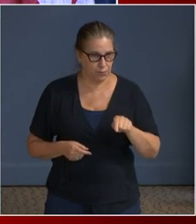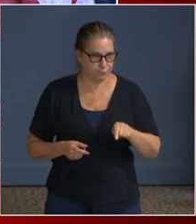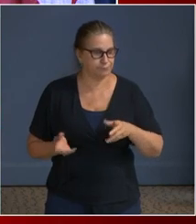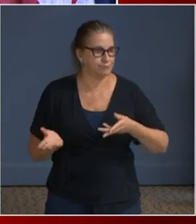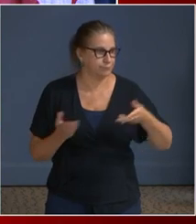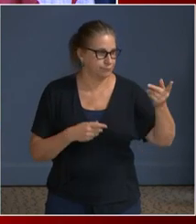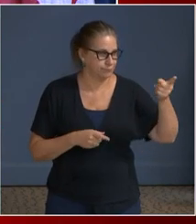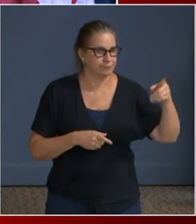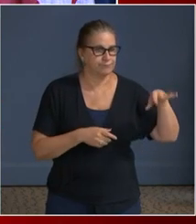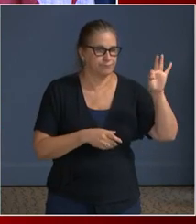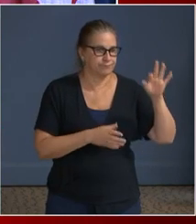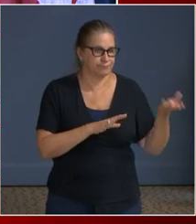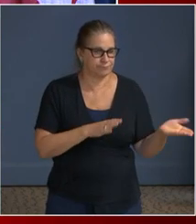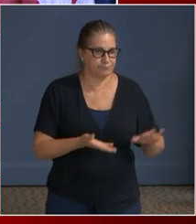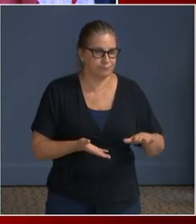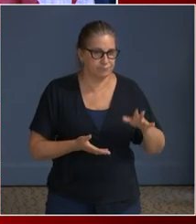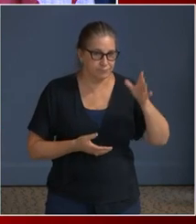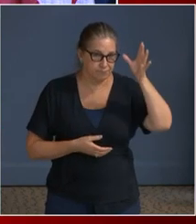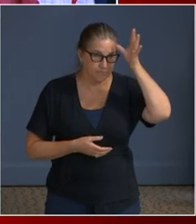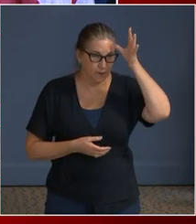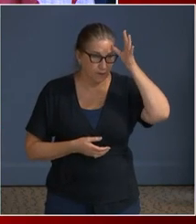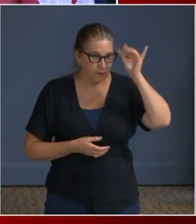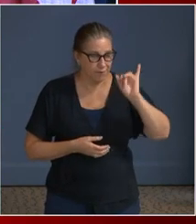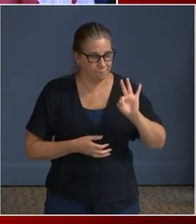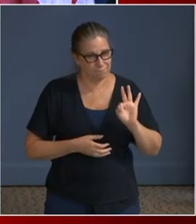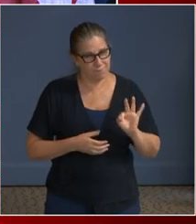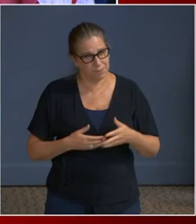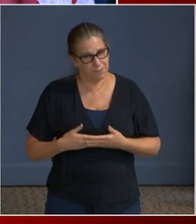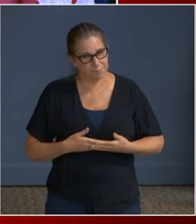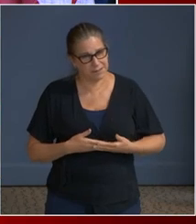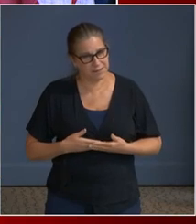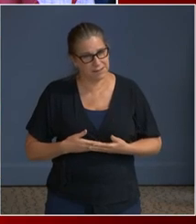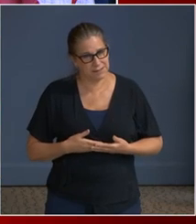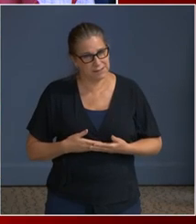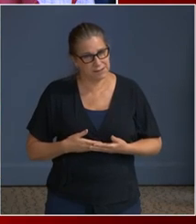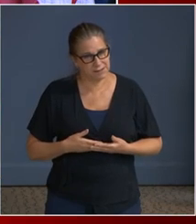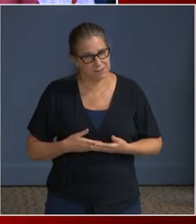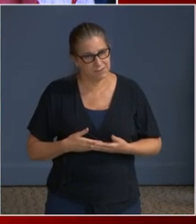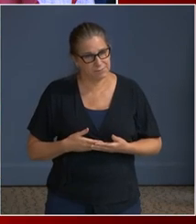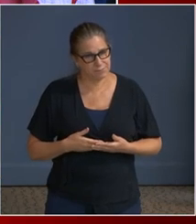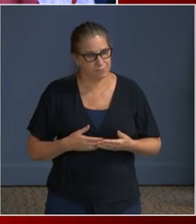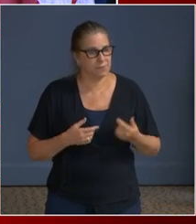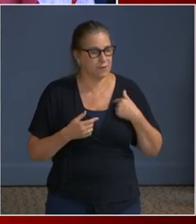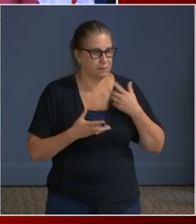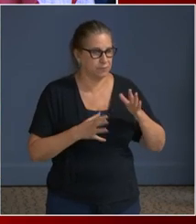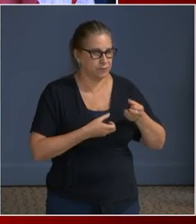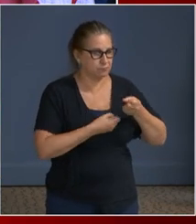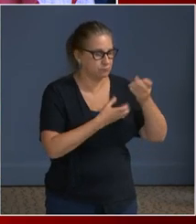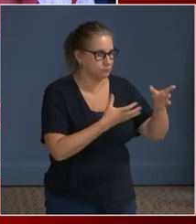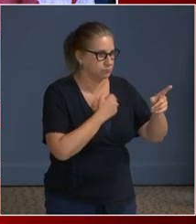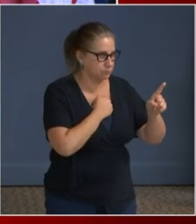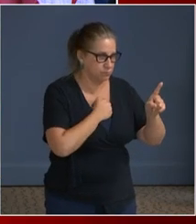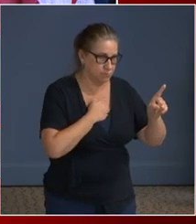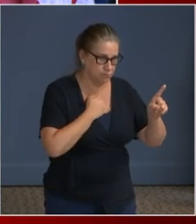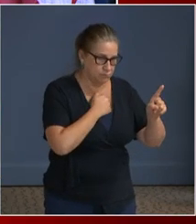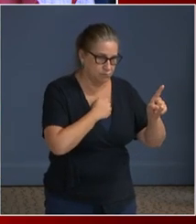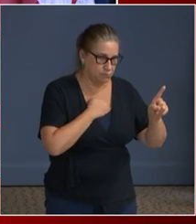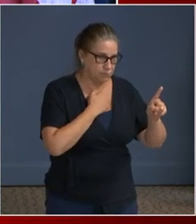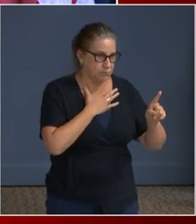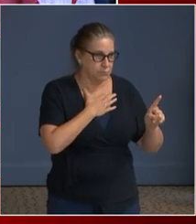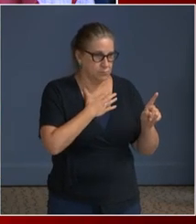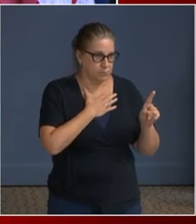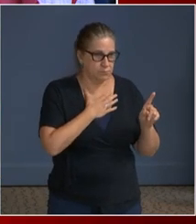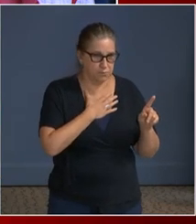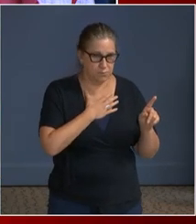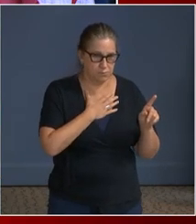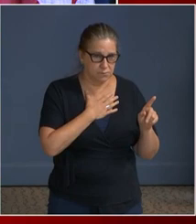father of an infant child, and I want to express my condolences, obviously, to his family. Now we have a little child who's